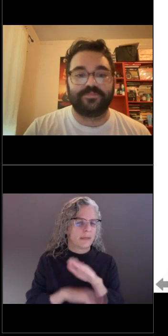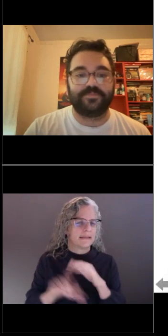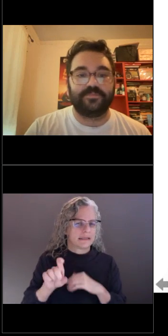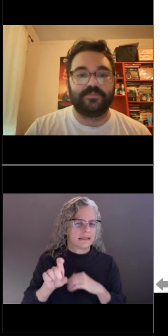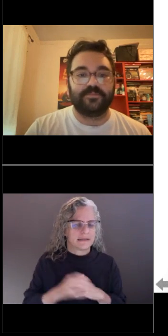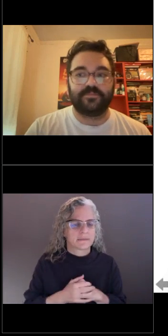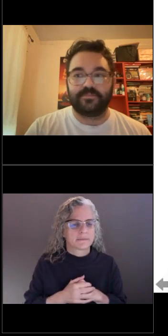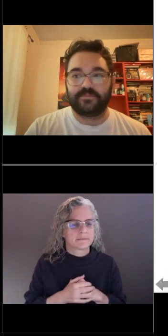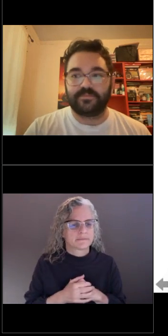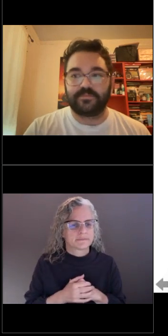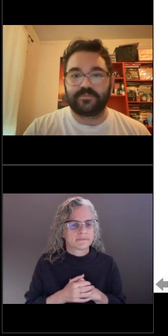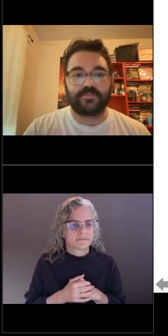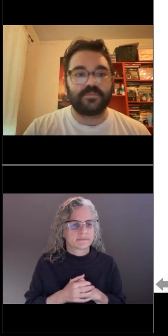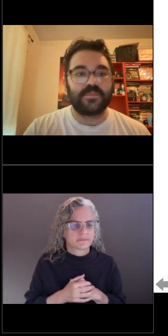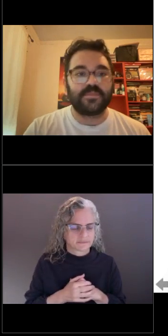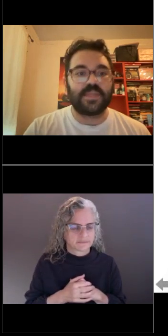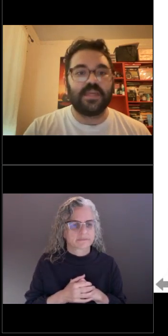needs.